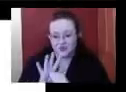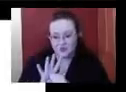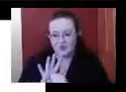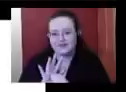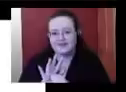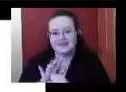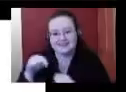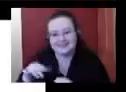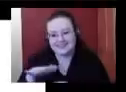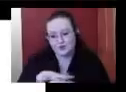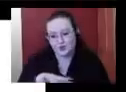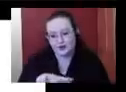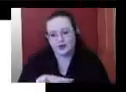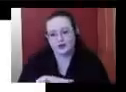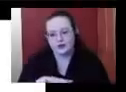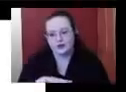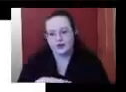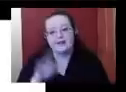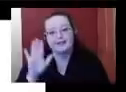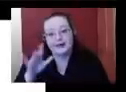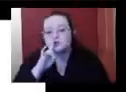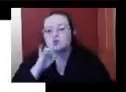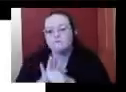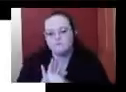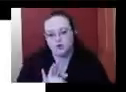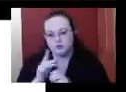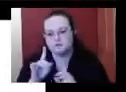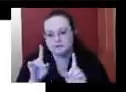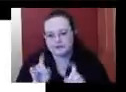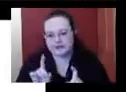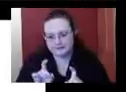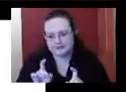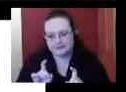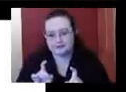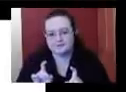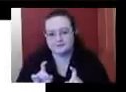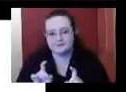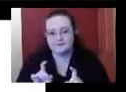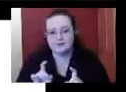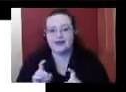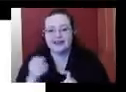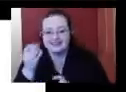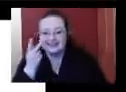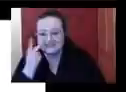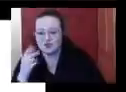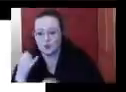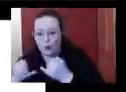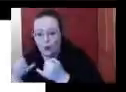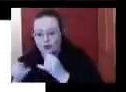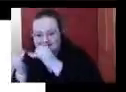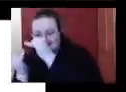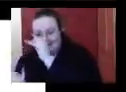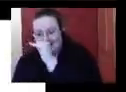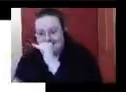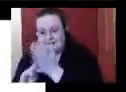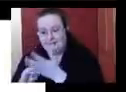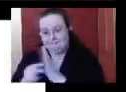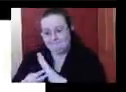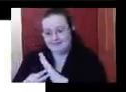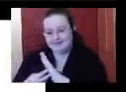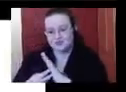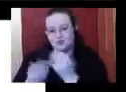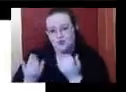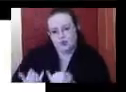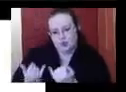about. The orange line on the far right indicates the most recent days of data when cases are likely to be